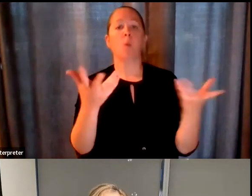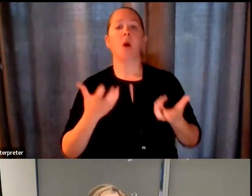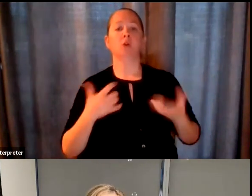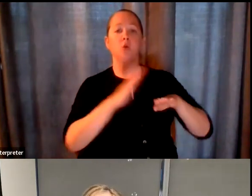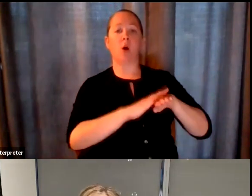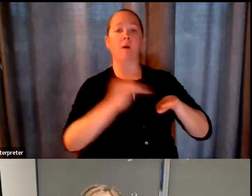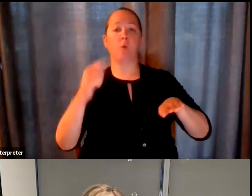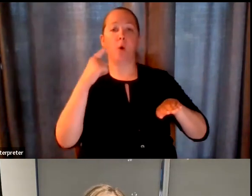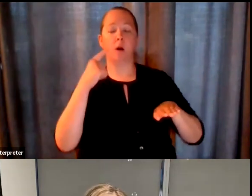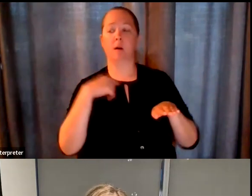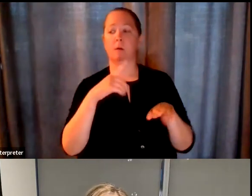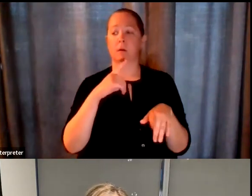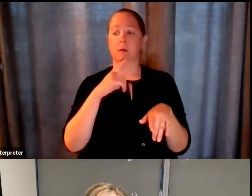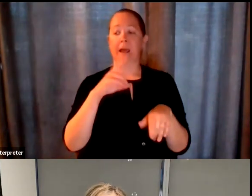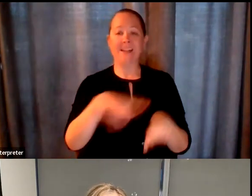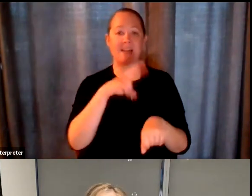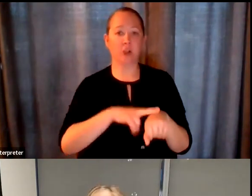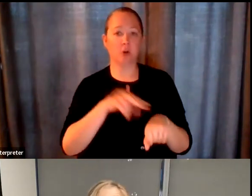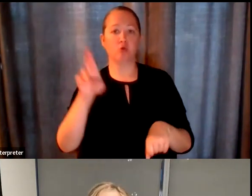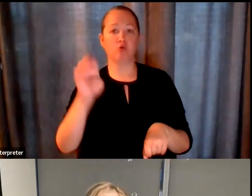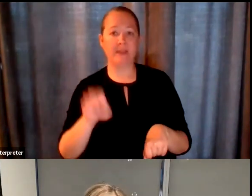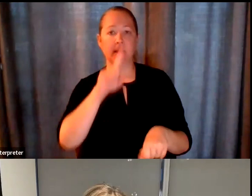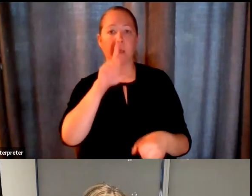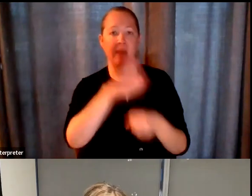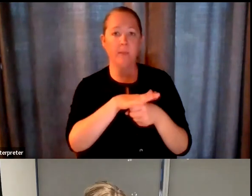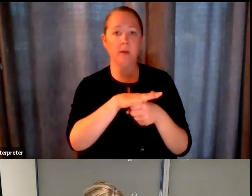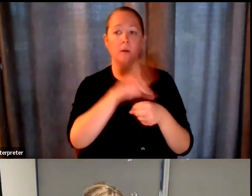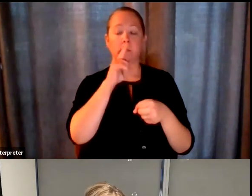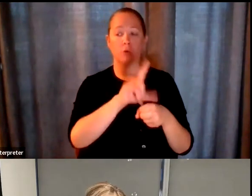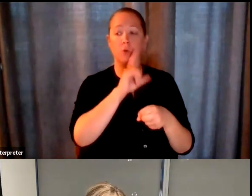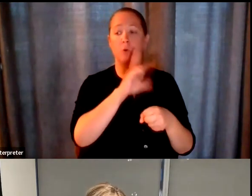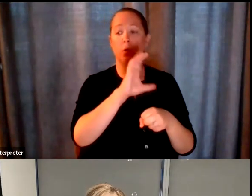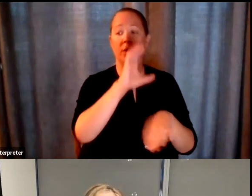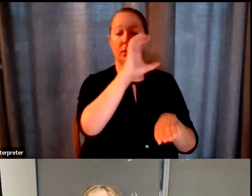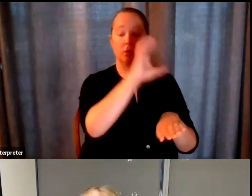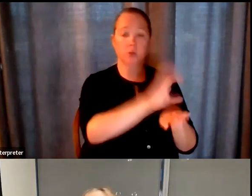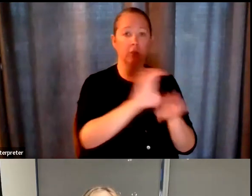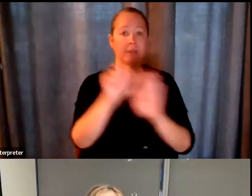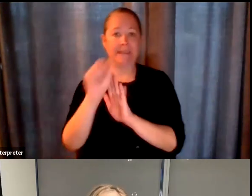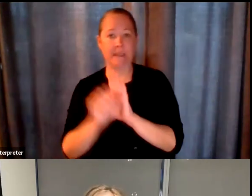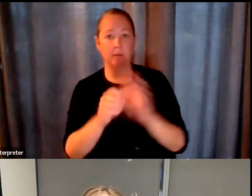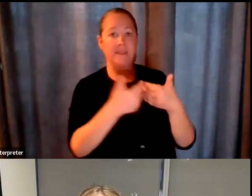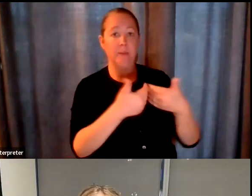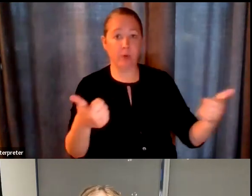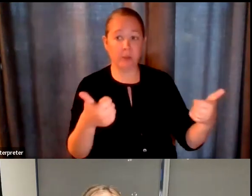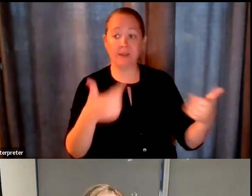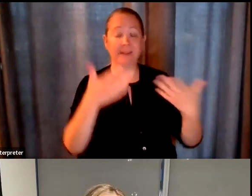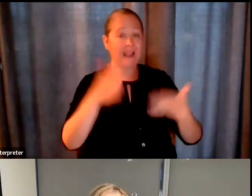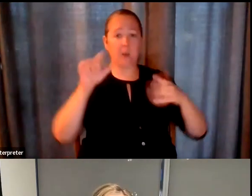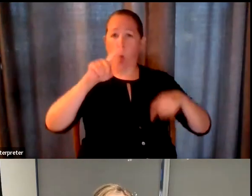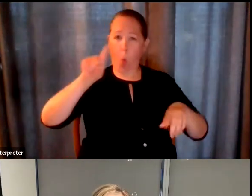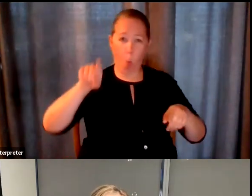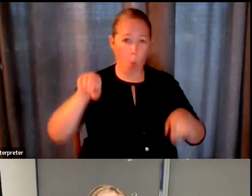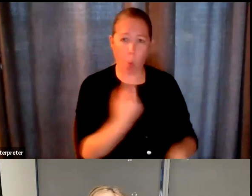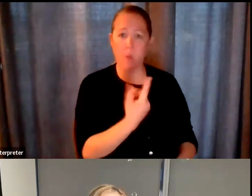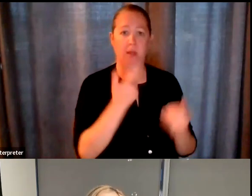recommitment to church-state separation as the only way to guarantee religious freedom, and to connect the dots between religious